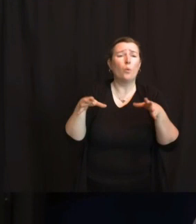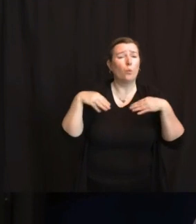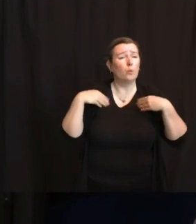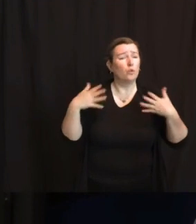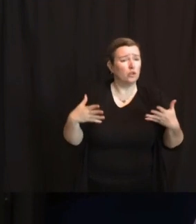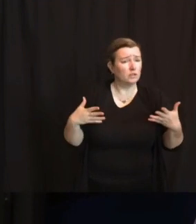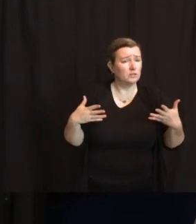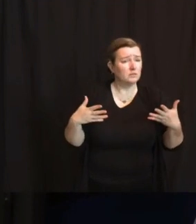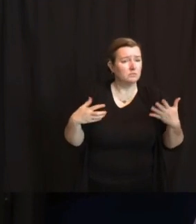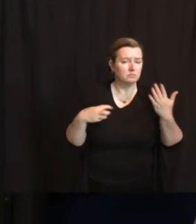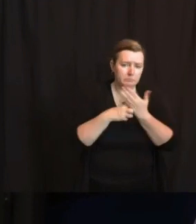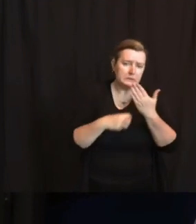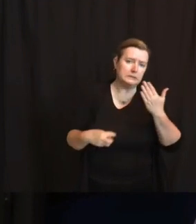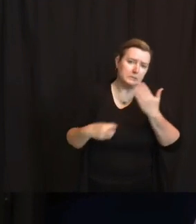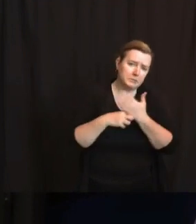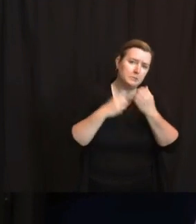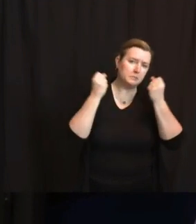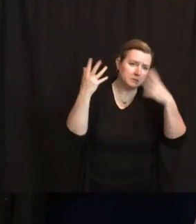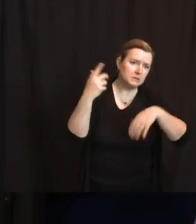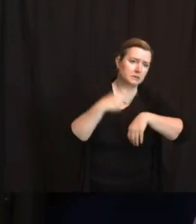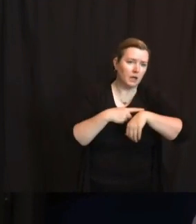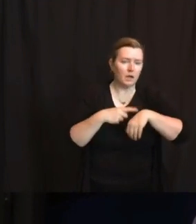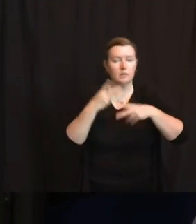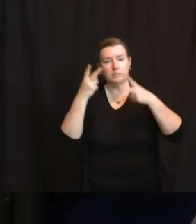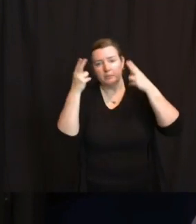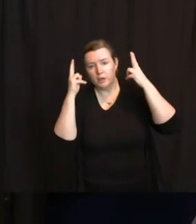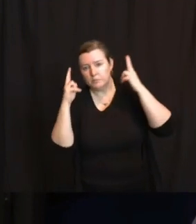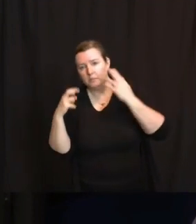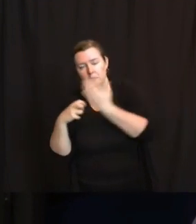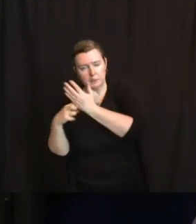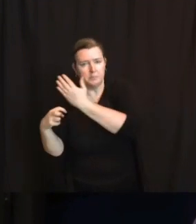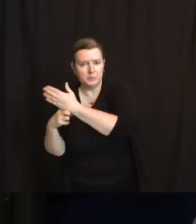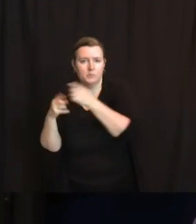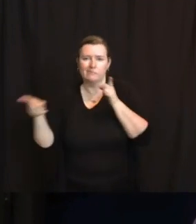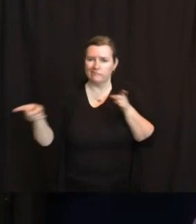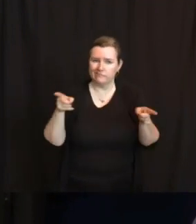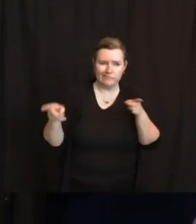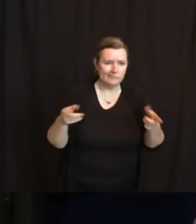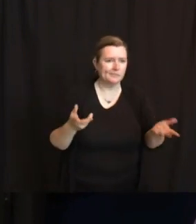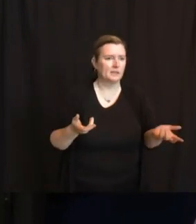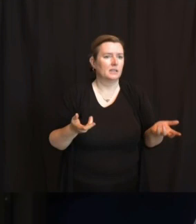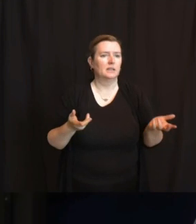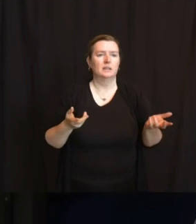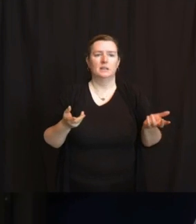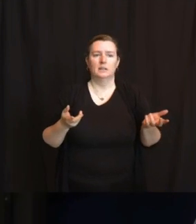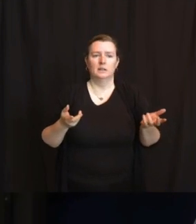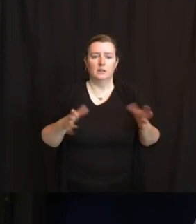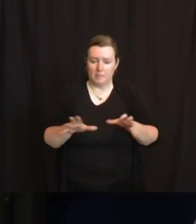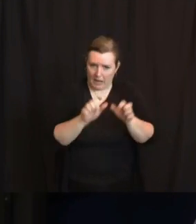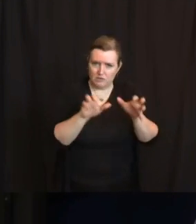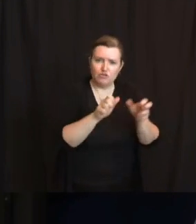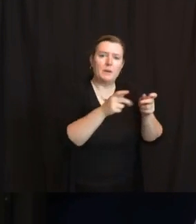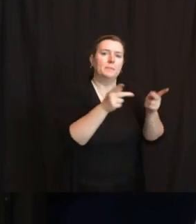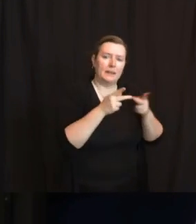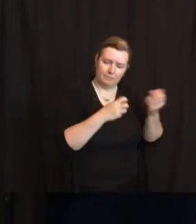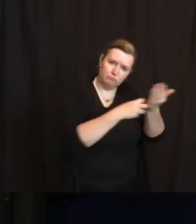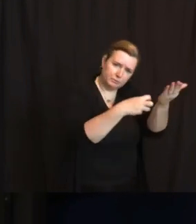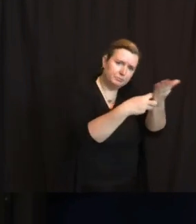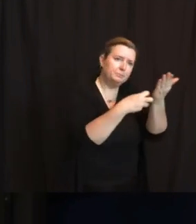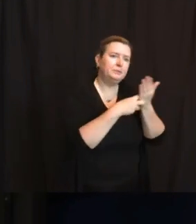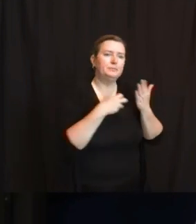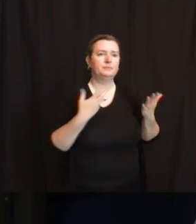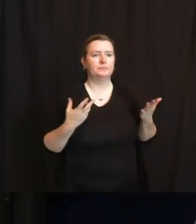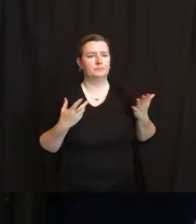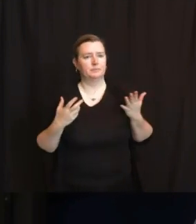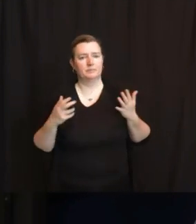barber shops, the massage parlors. That gym in Belmar was open for the second day in a row, and he's been charged twice.